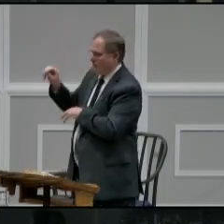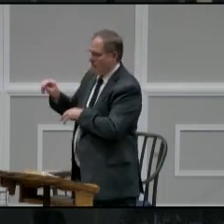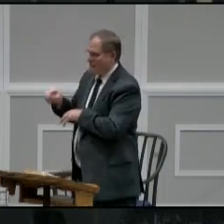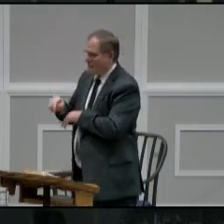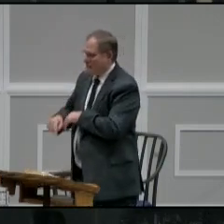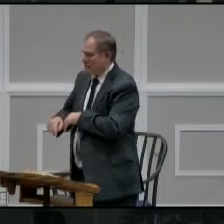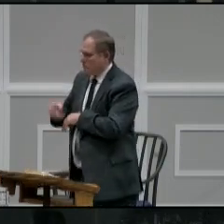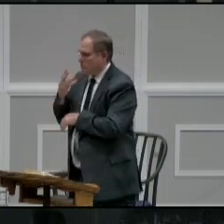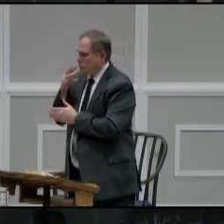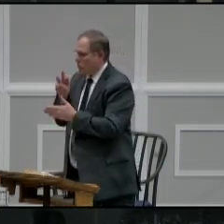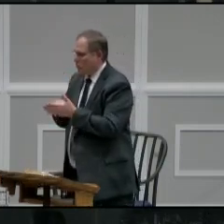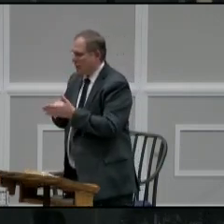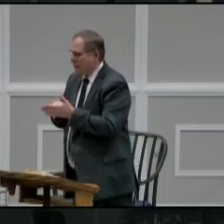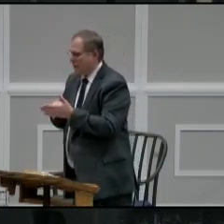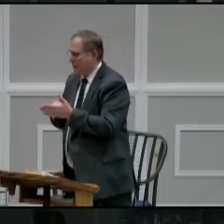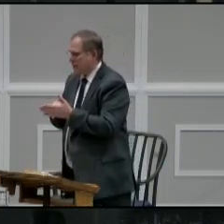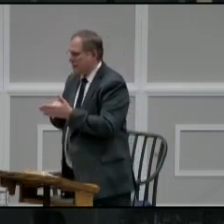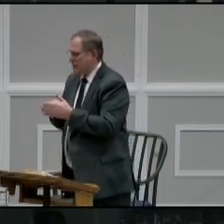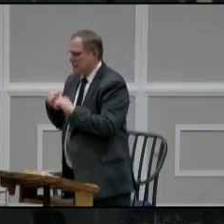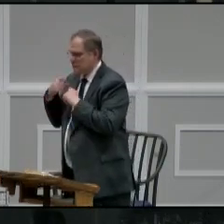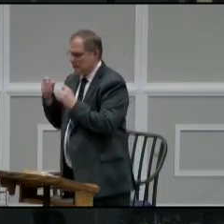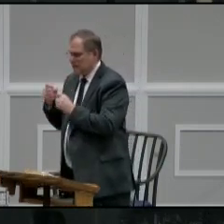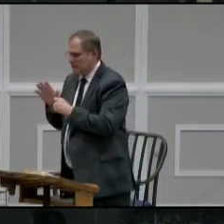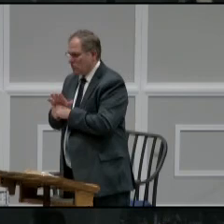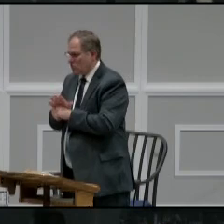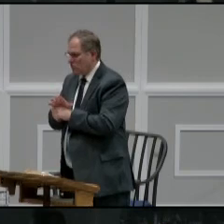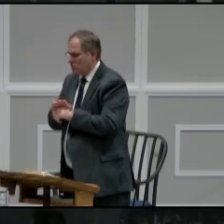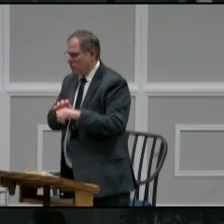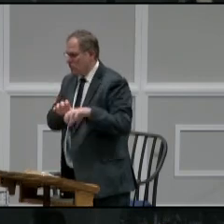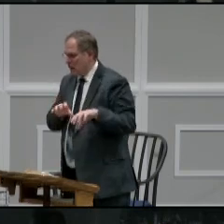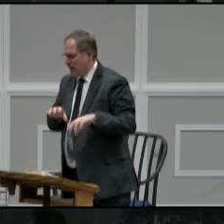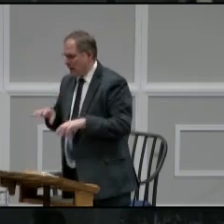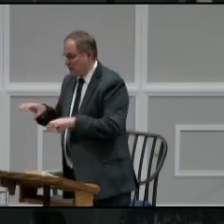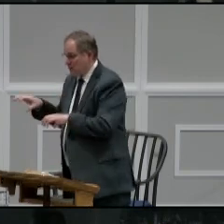This is wicked immorality.